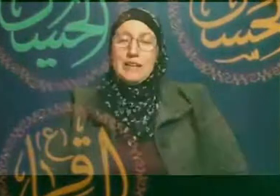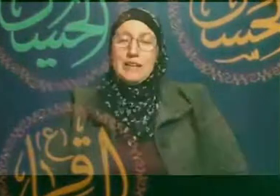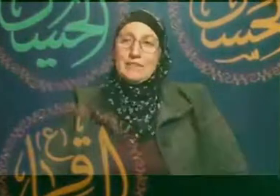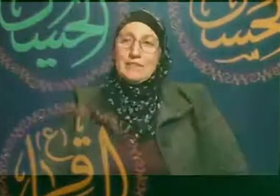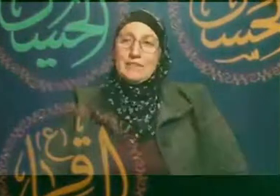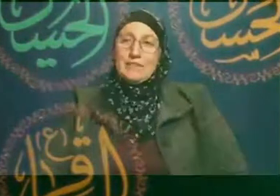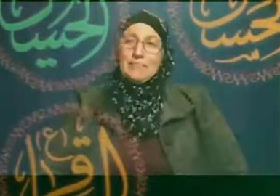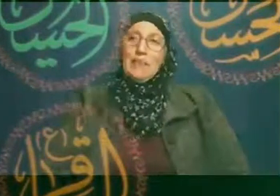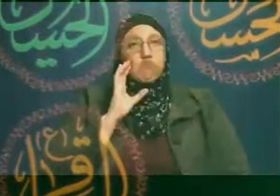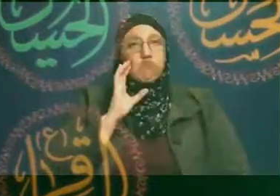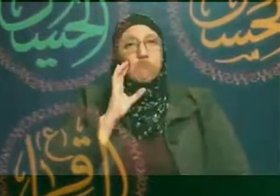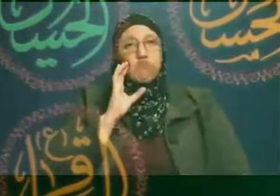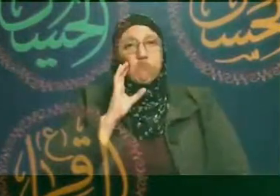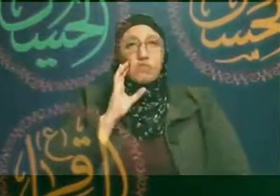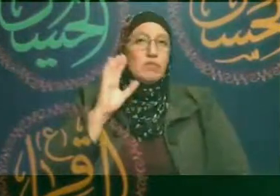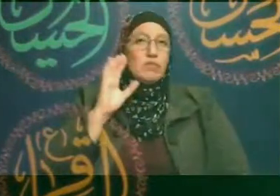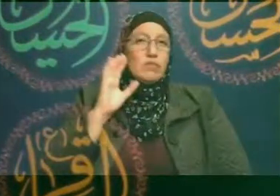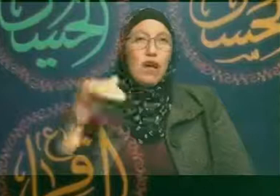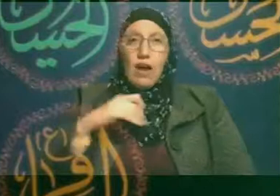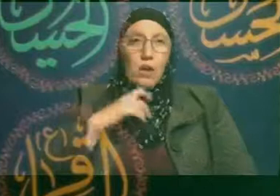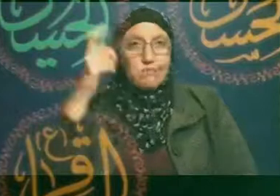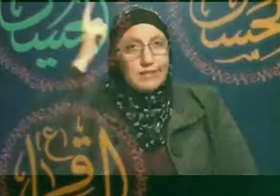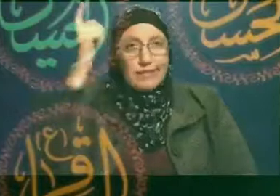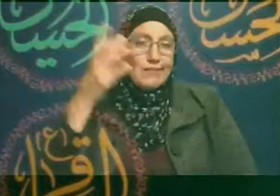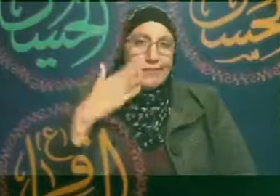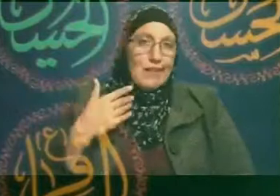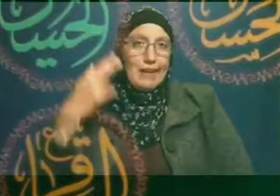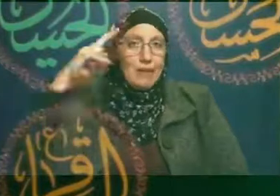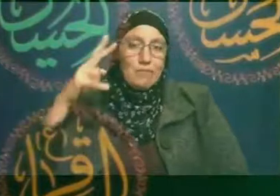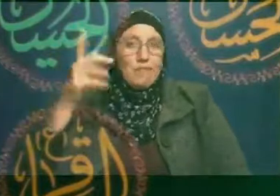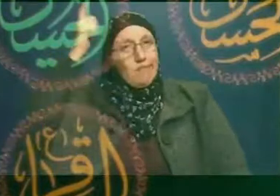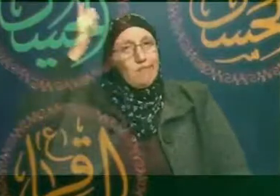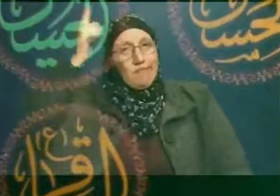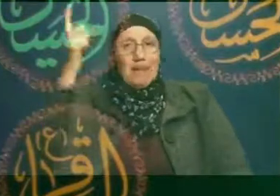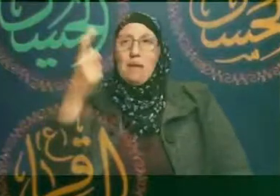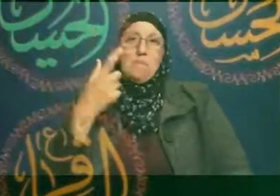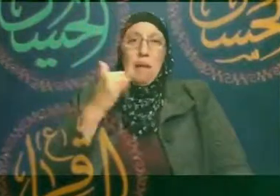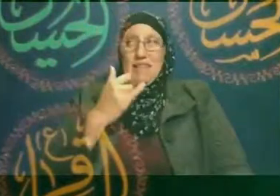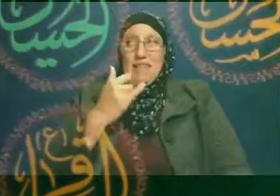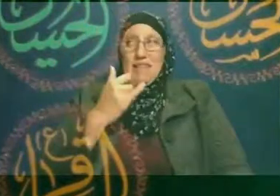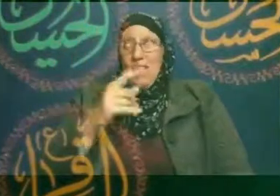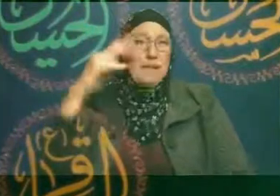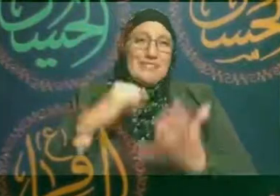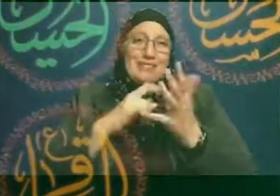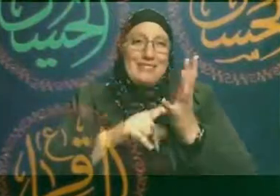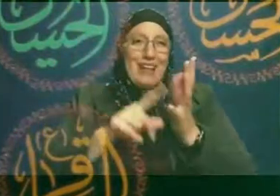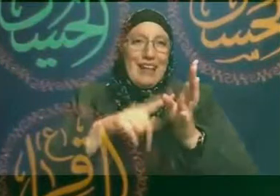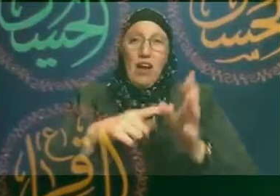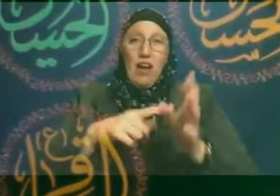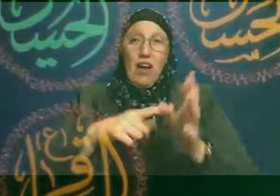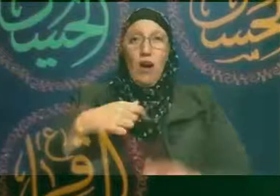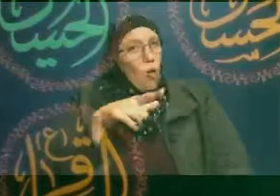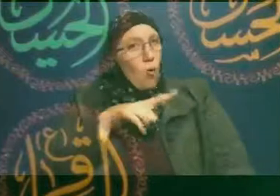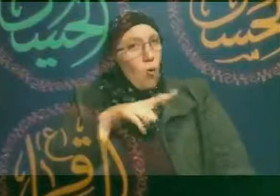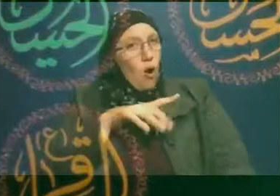making up the name obviously for obvious reasons. Sally, I said, Sally, why don't you ask God? Either in reality,